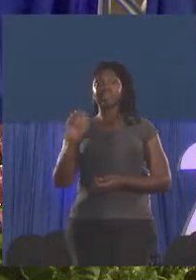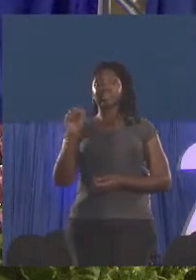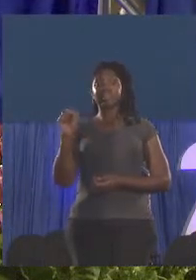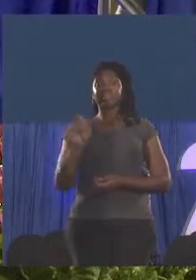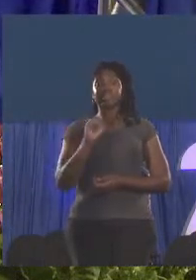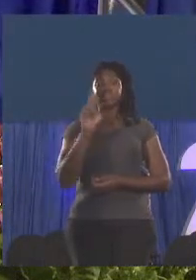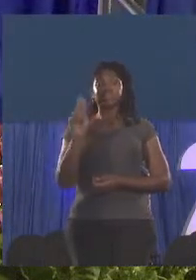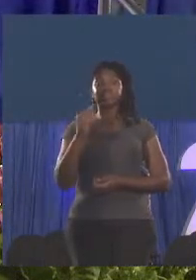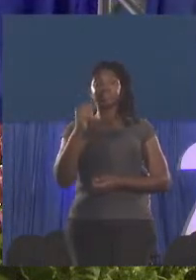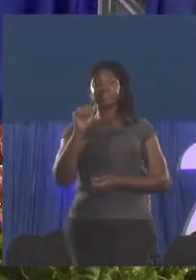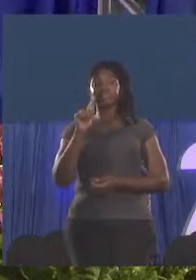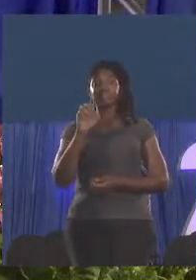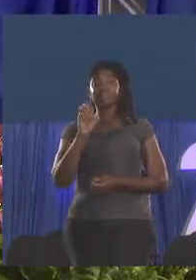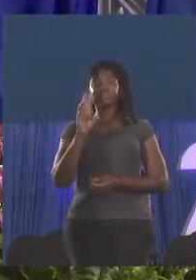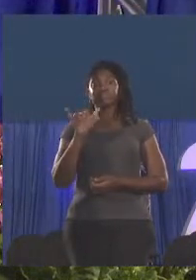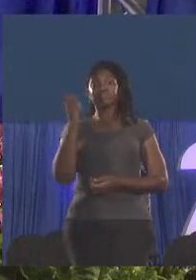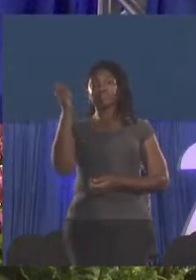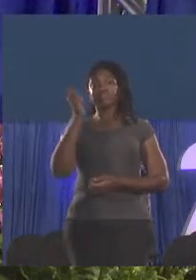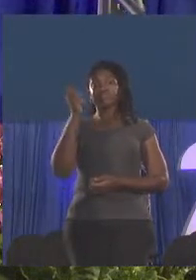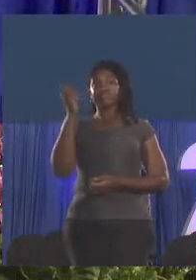University Gateway Scholarship.